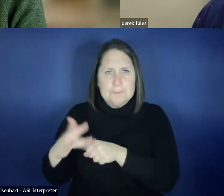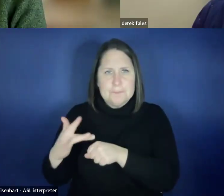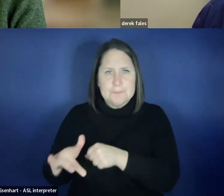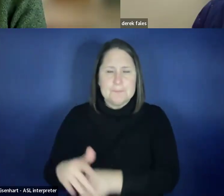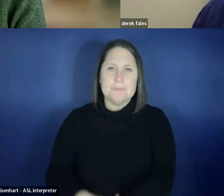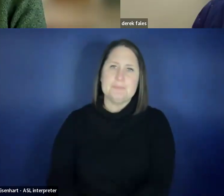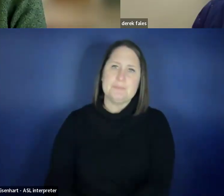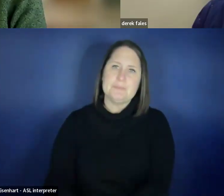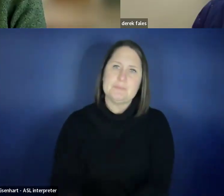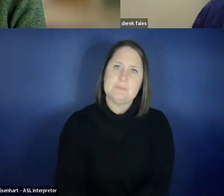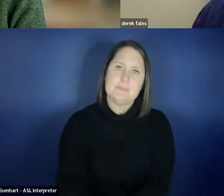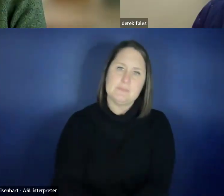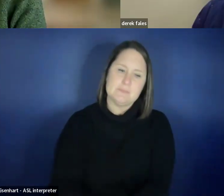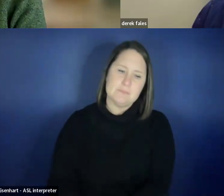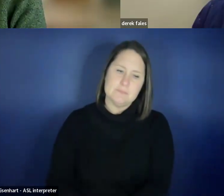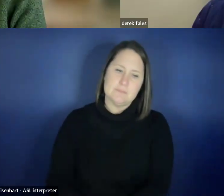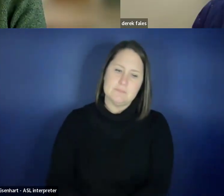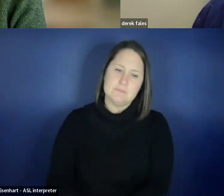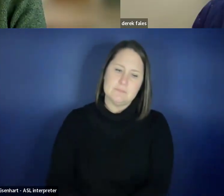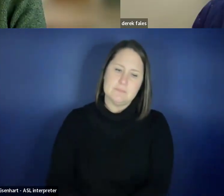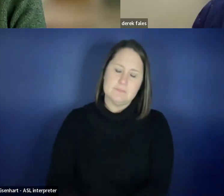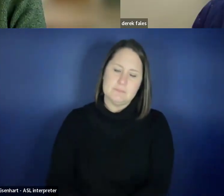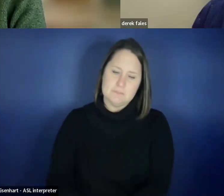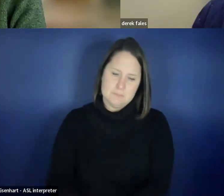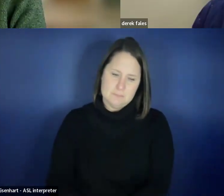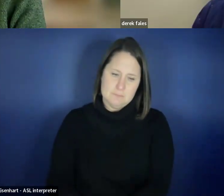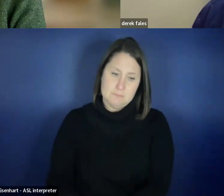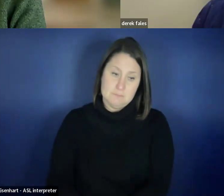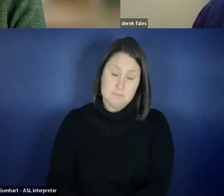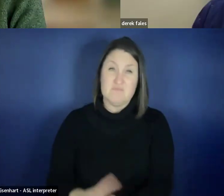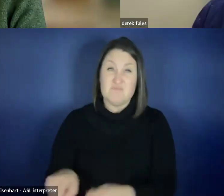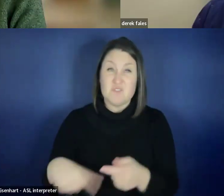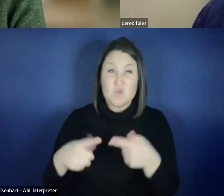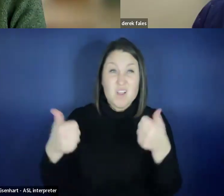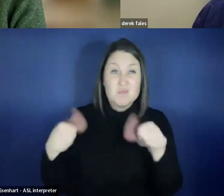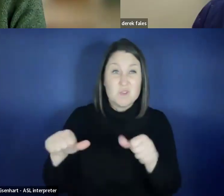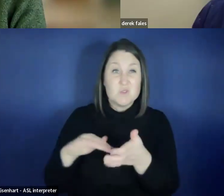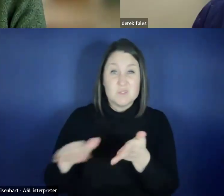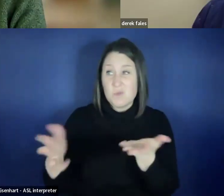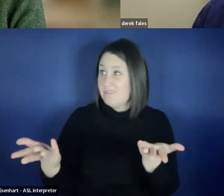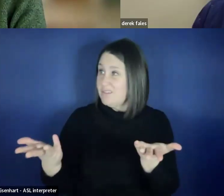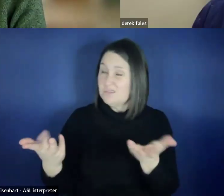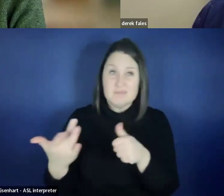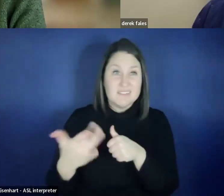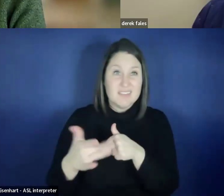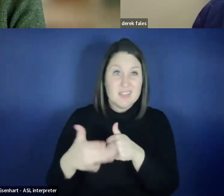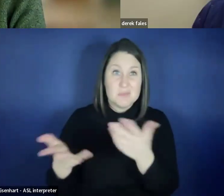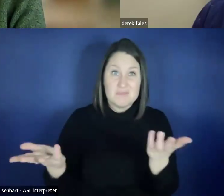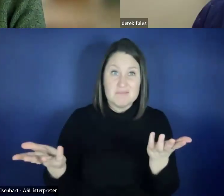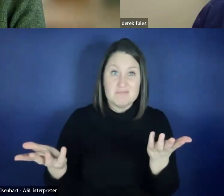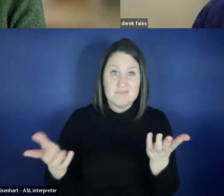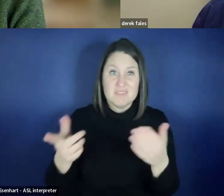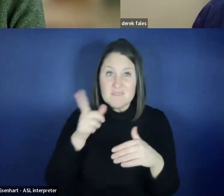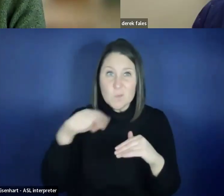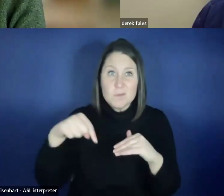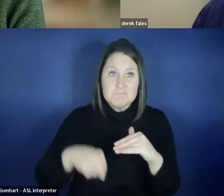They'll be available when we post the waiver. right? I mean, for people to do Yes. in depth.